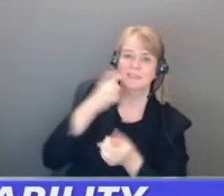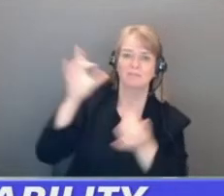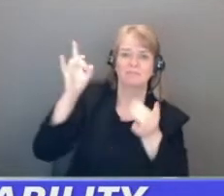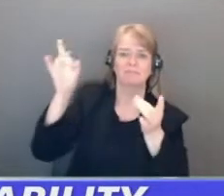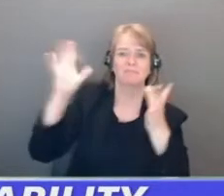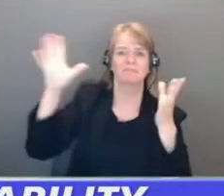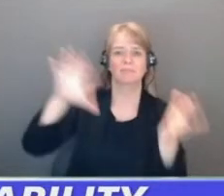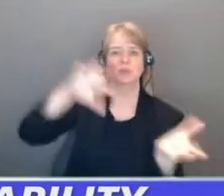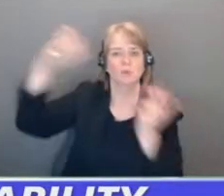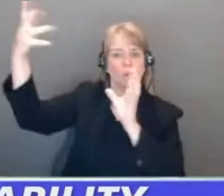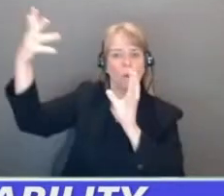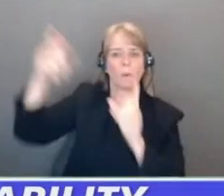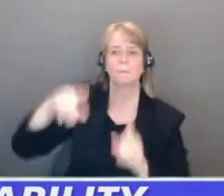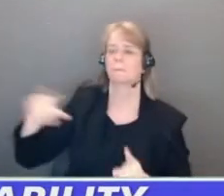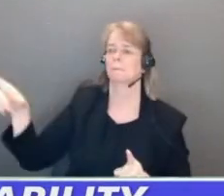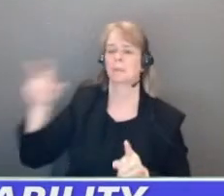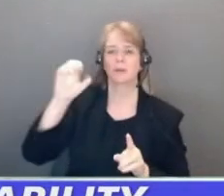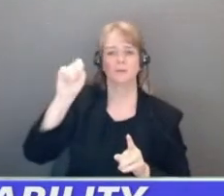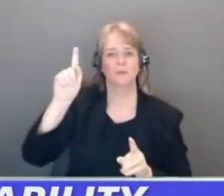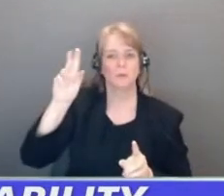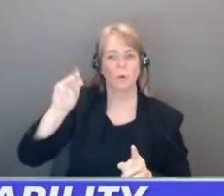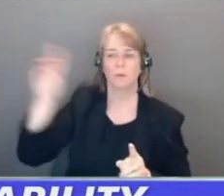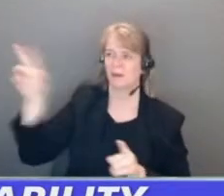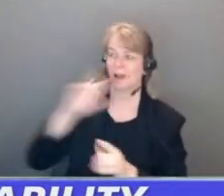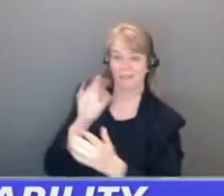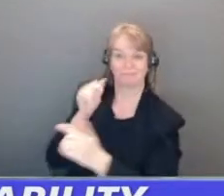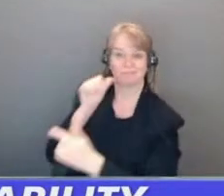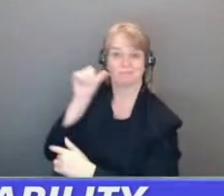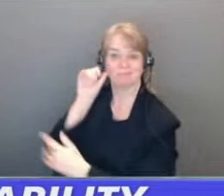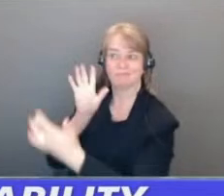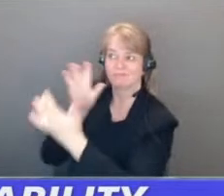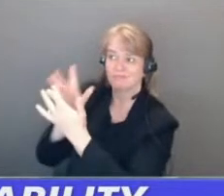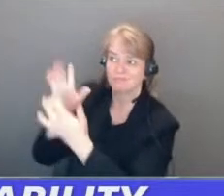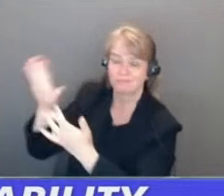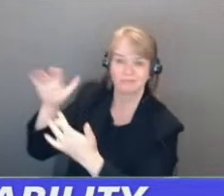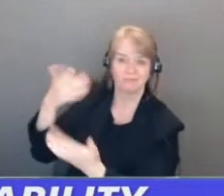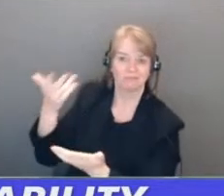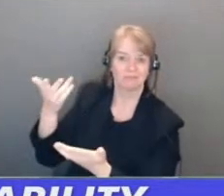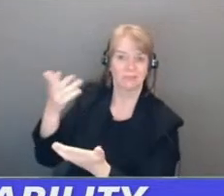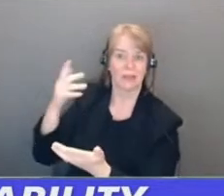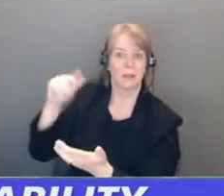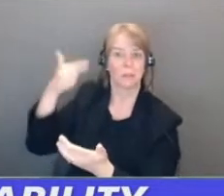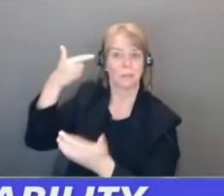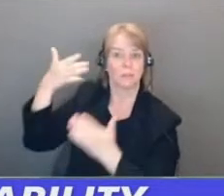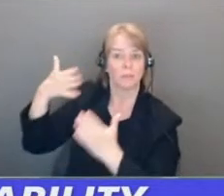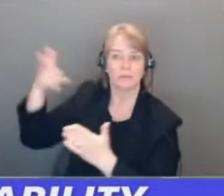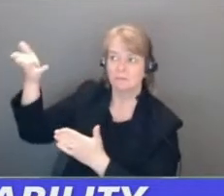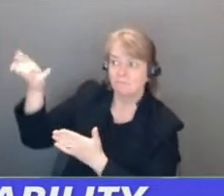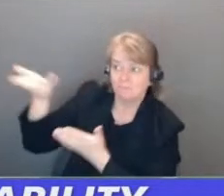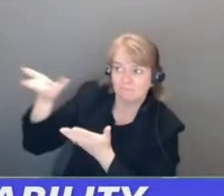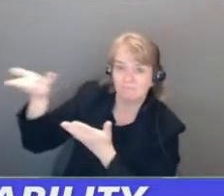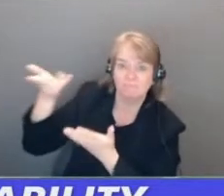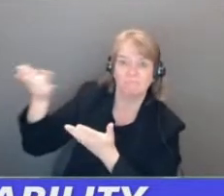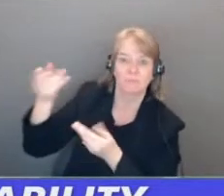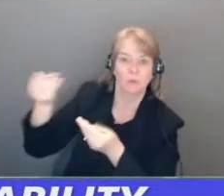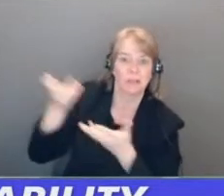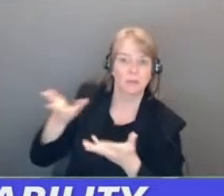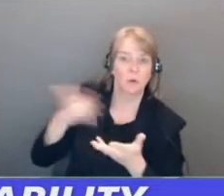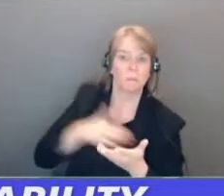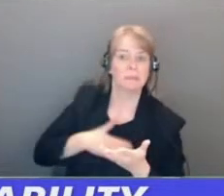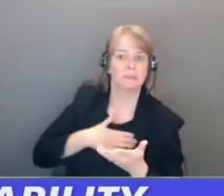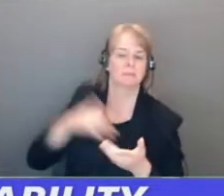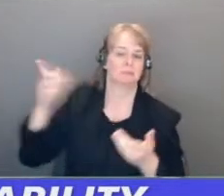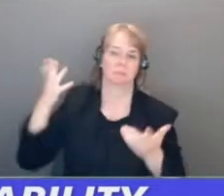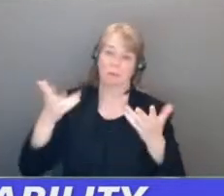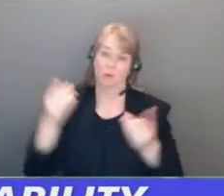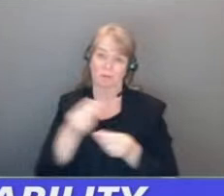to him yesterday and he said they're working on it. So, I think maybe he might want to make the news to the new council. That's fine. But, our